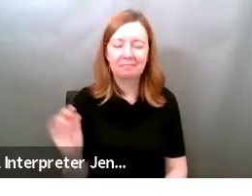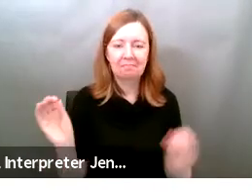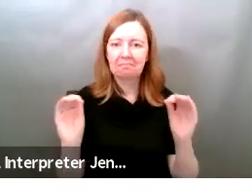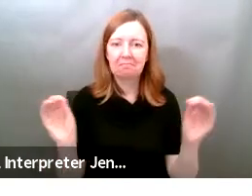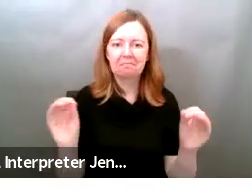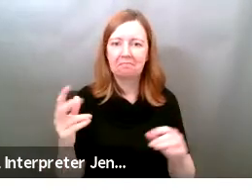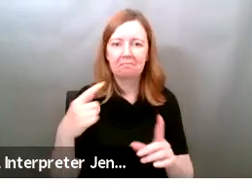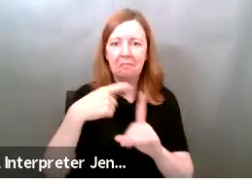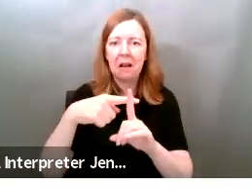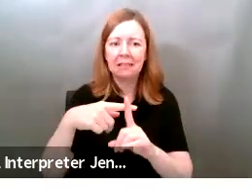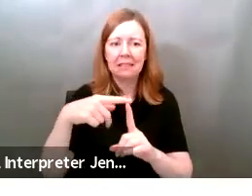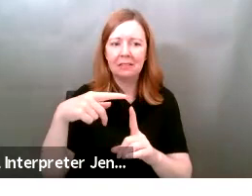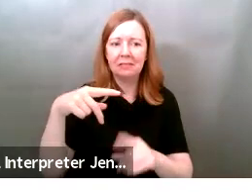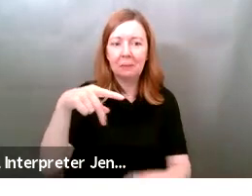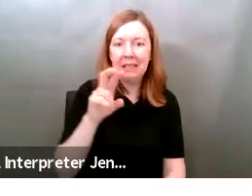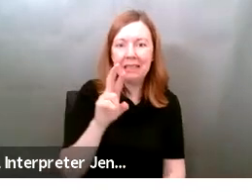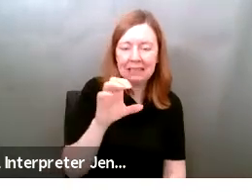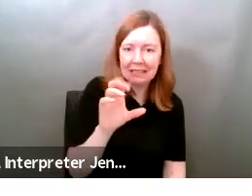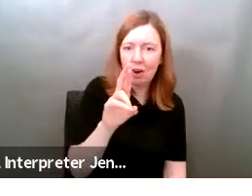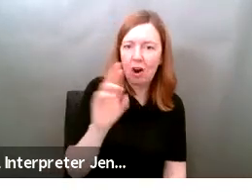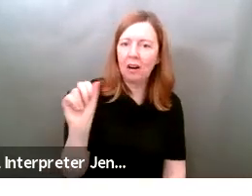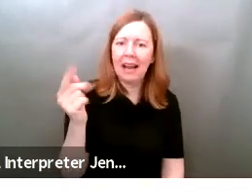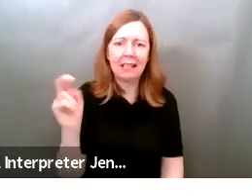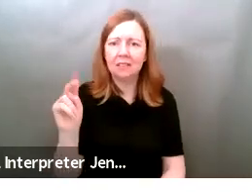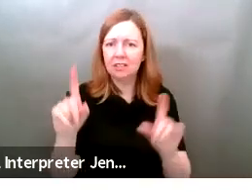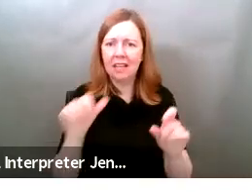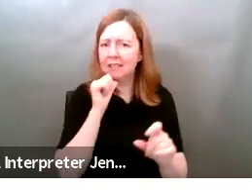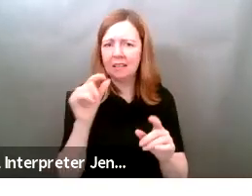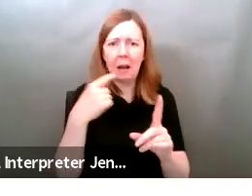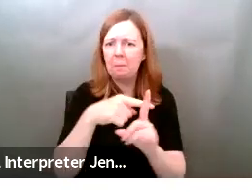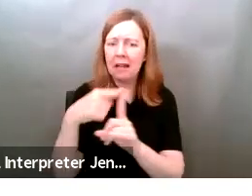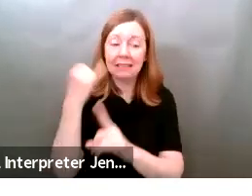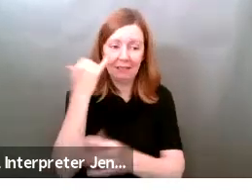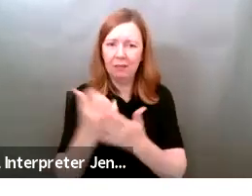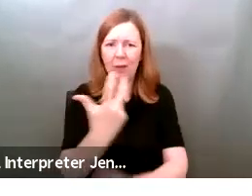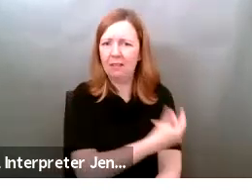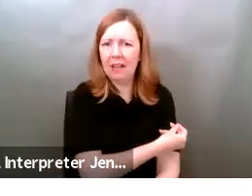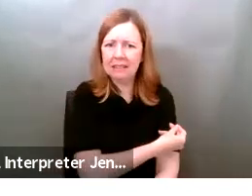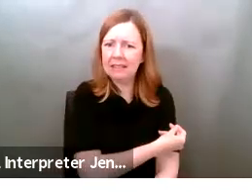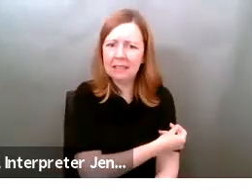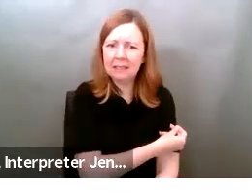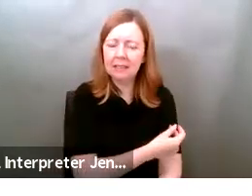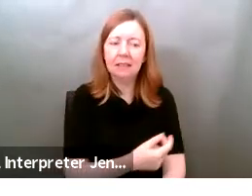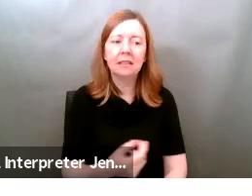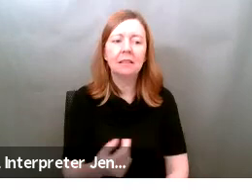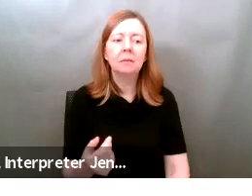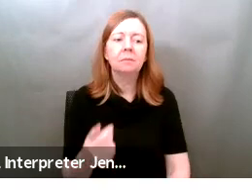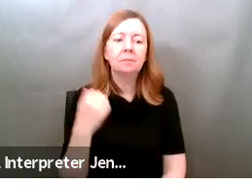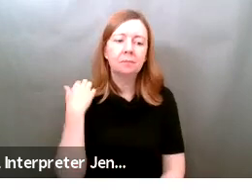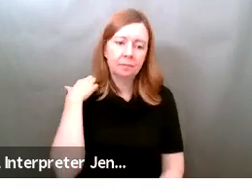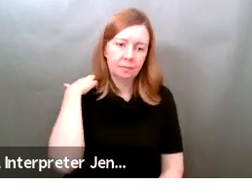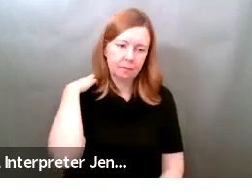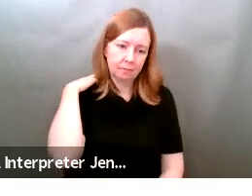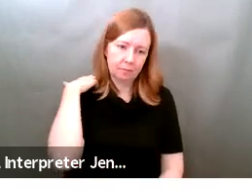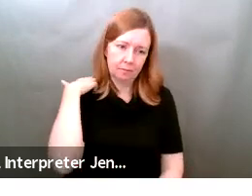positive PCR or an antigen test if you get vaccinated. The one area